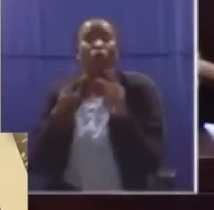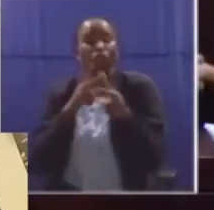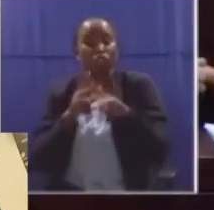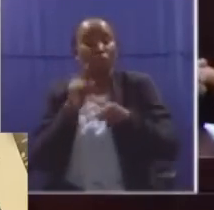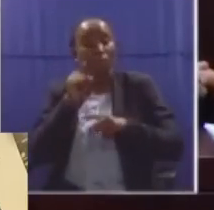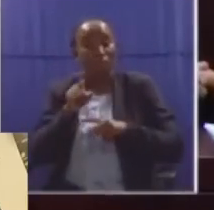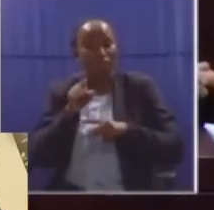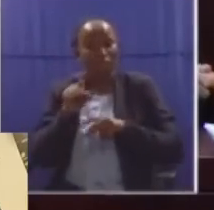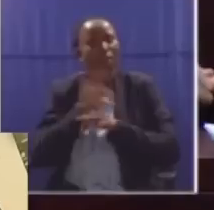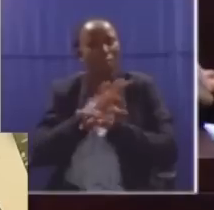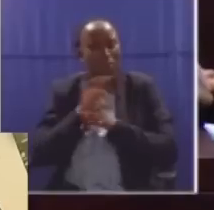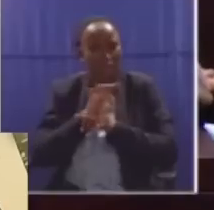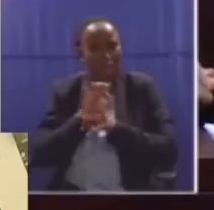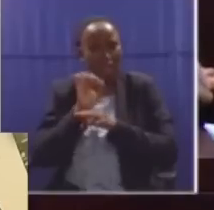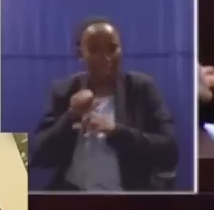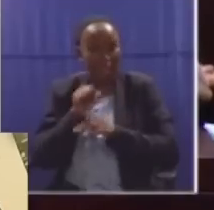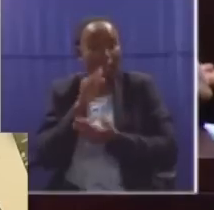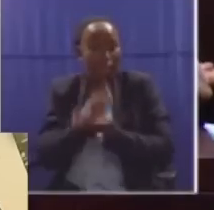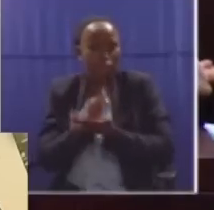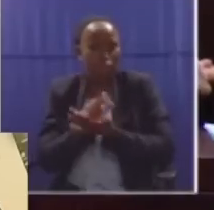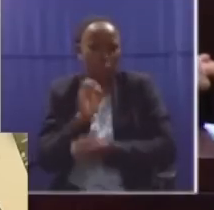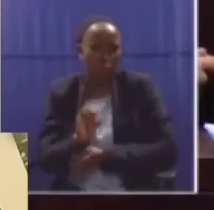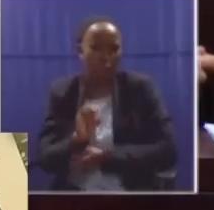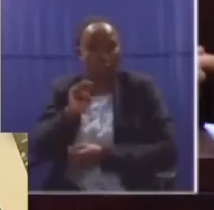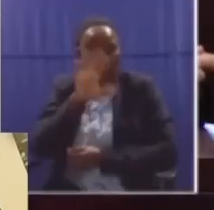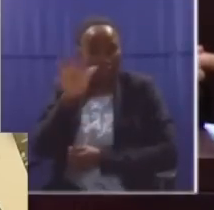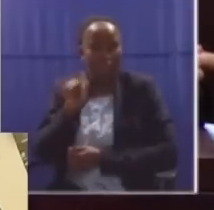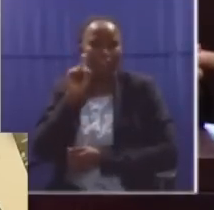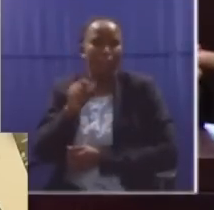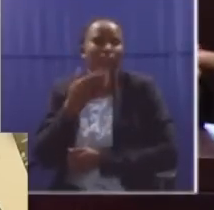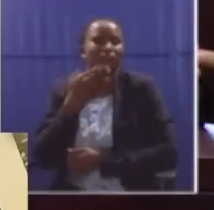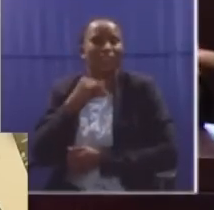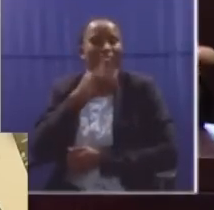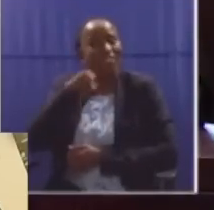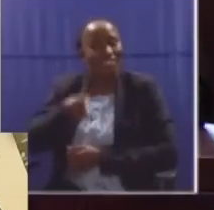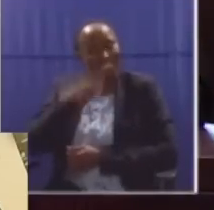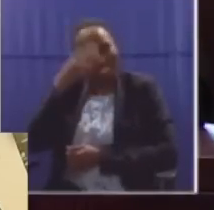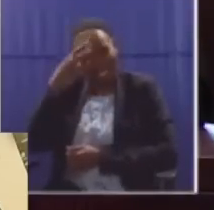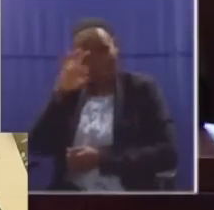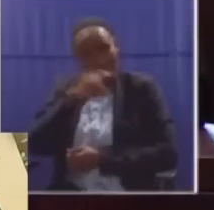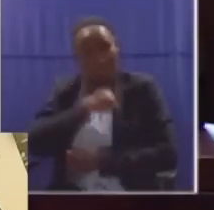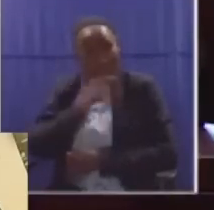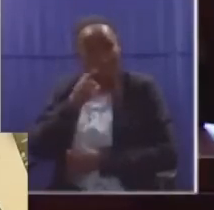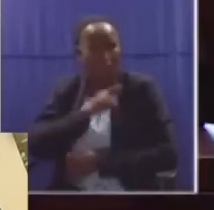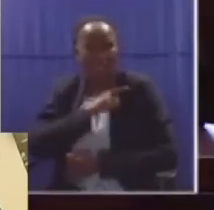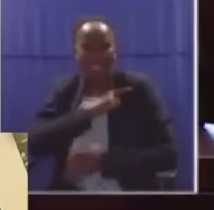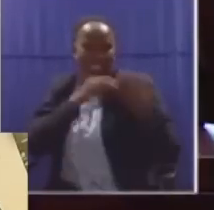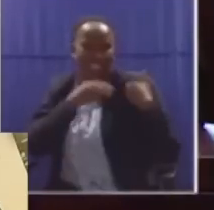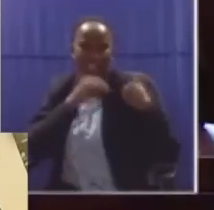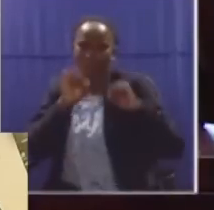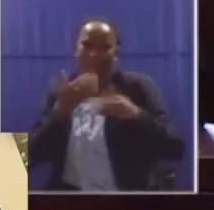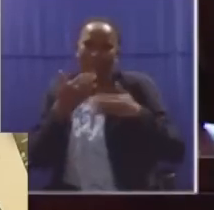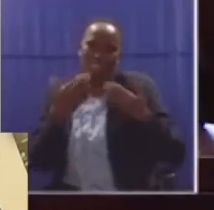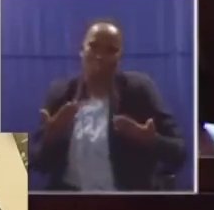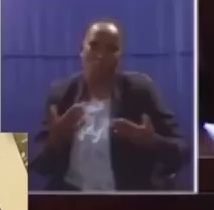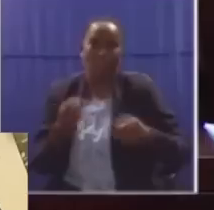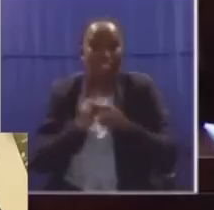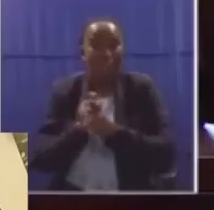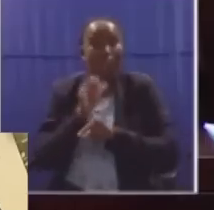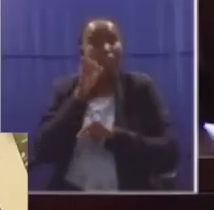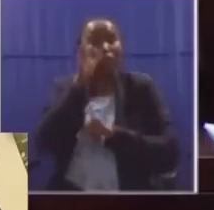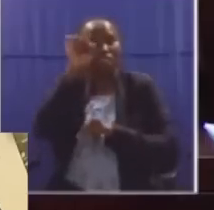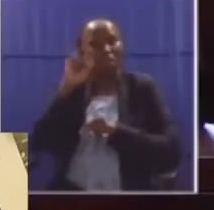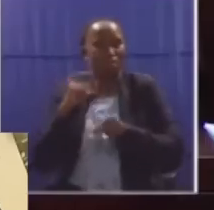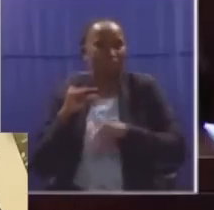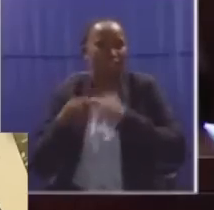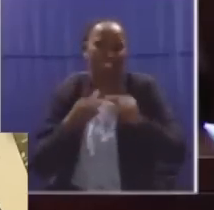for themselves. South Africans will not forgive this government for compromising their safety and security and that of future generations. In